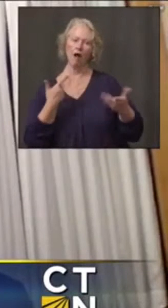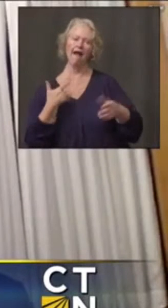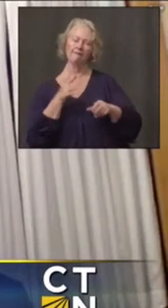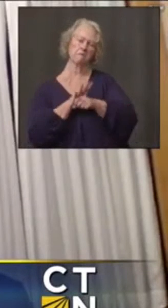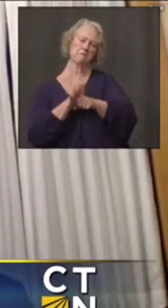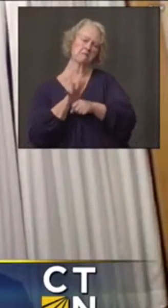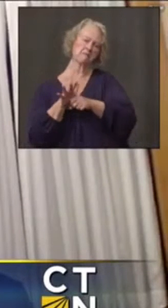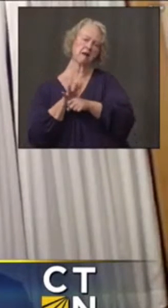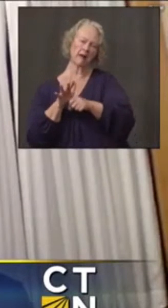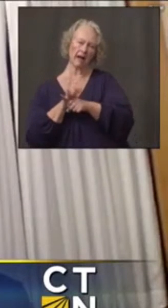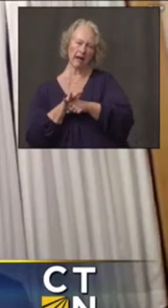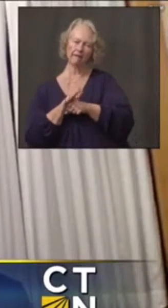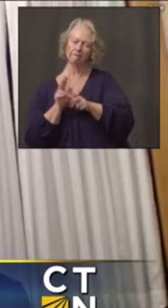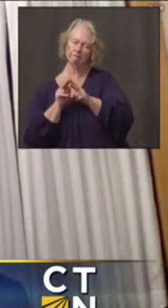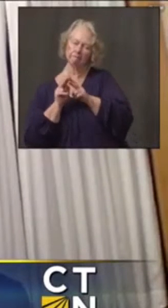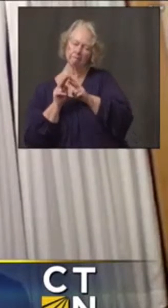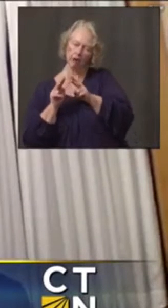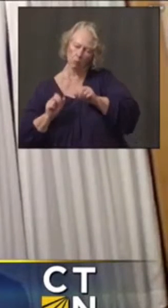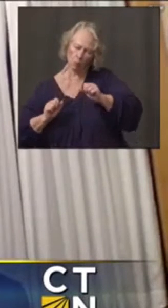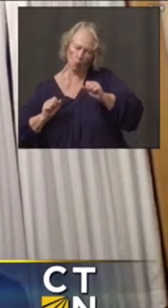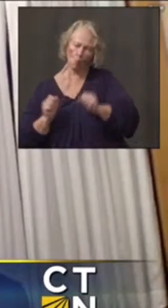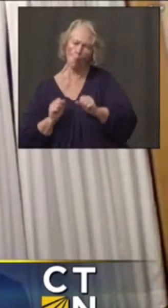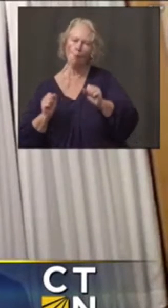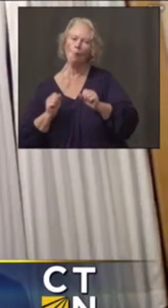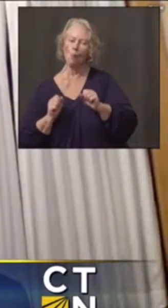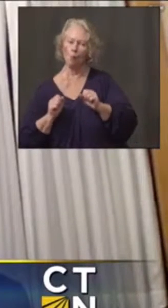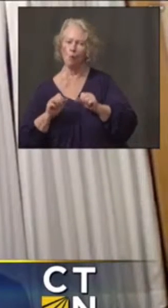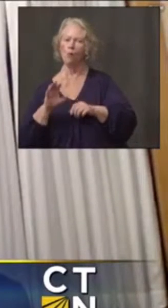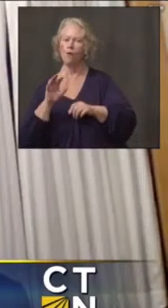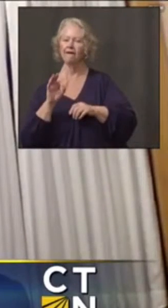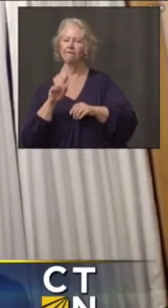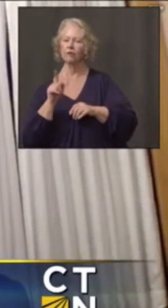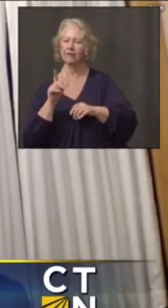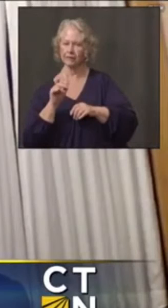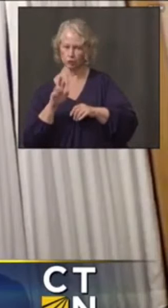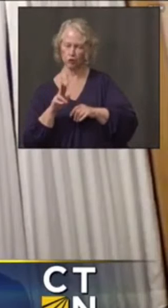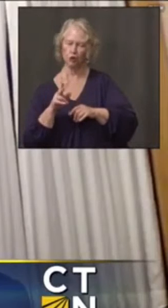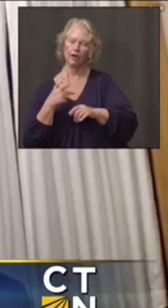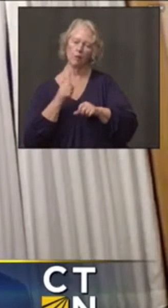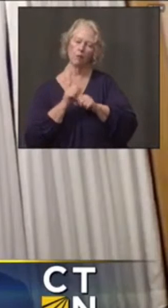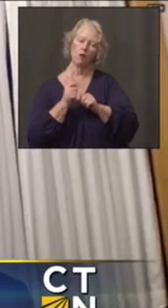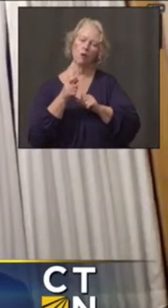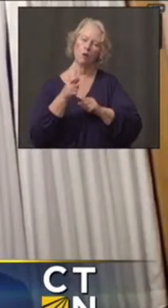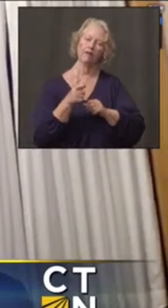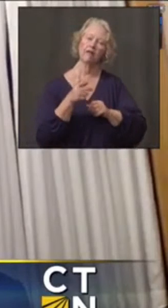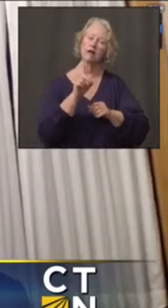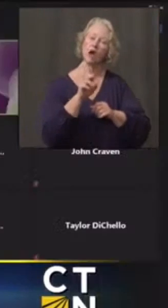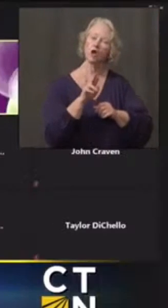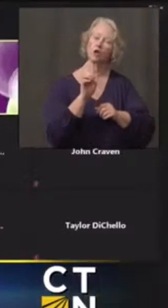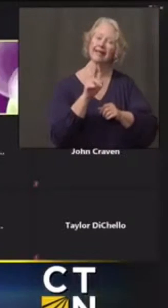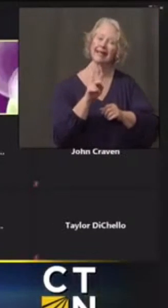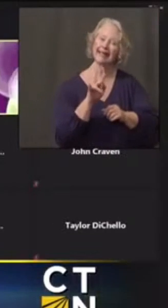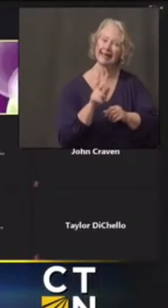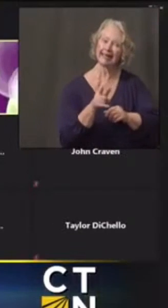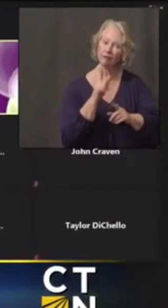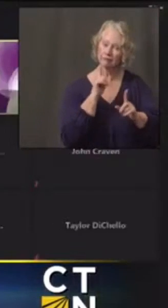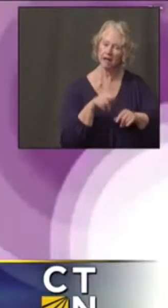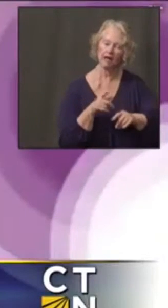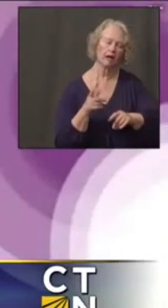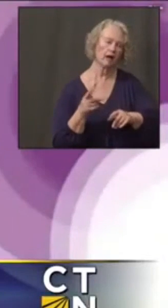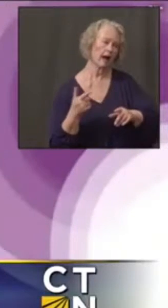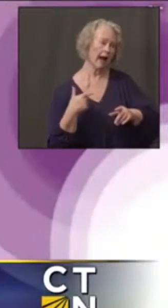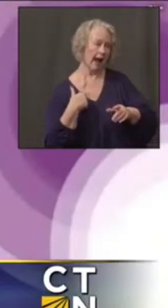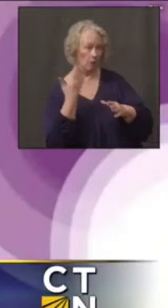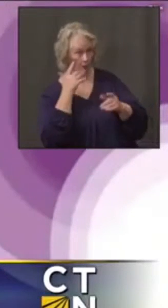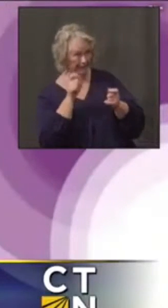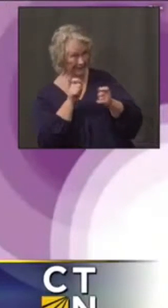these ultra low temperature freezers. And so we're working with them. But Dr. Eady, would you like to comment on that? Yeah, so I don't know the answer to your